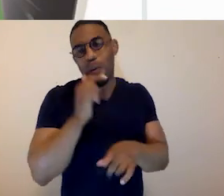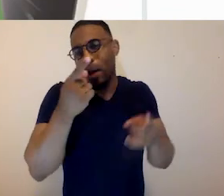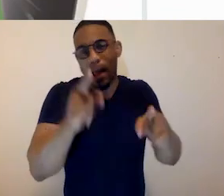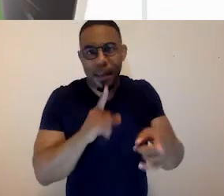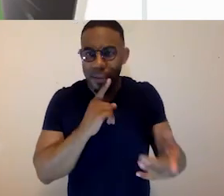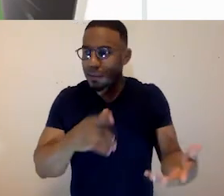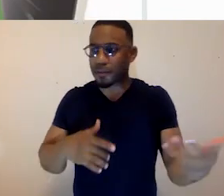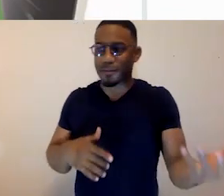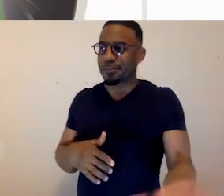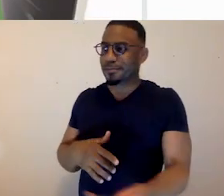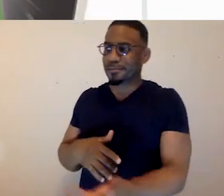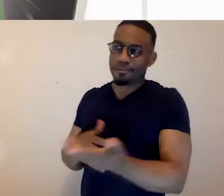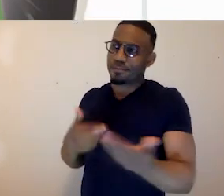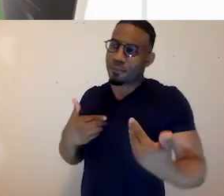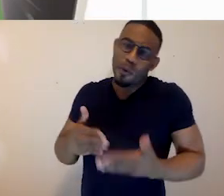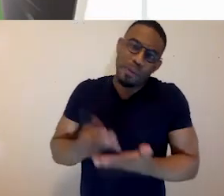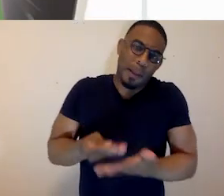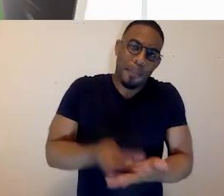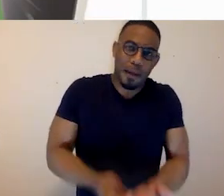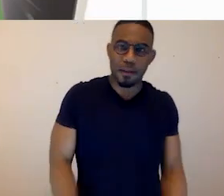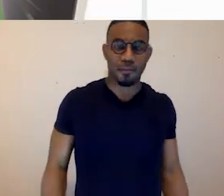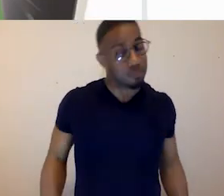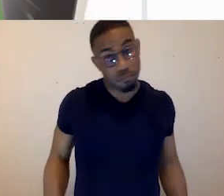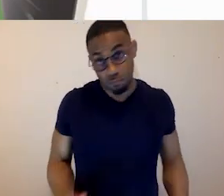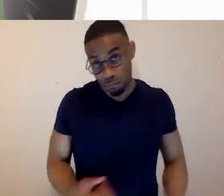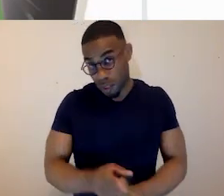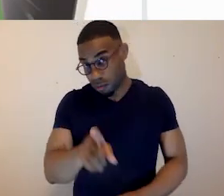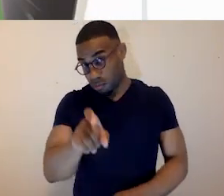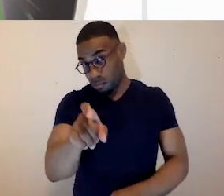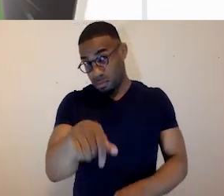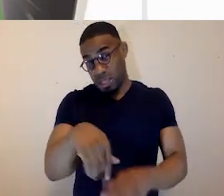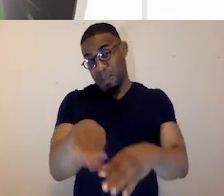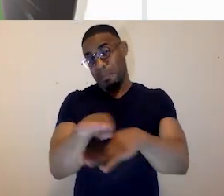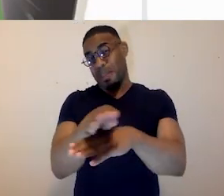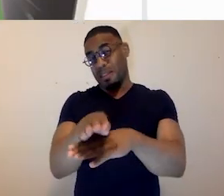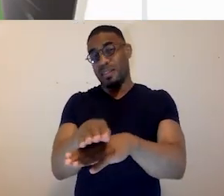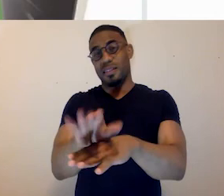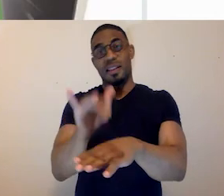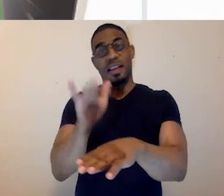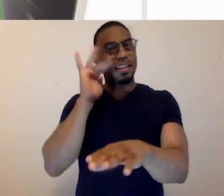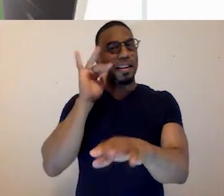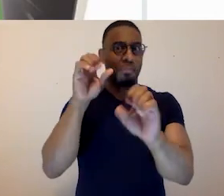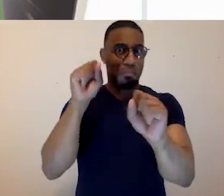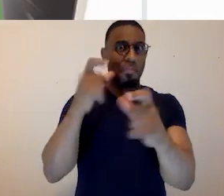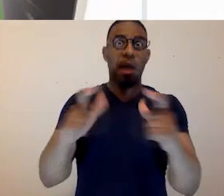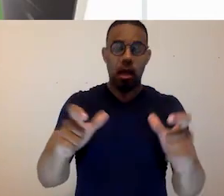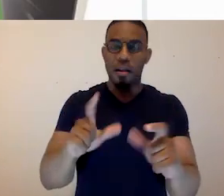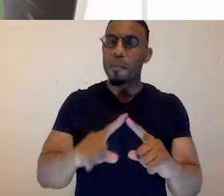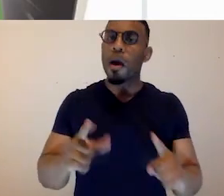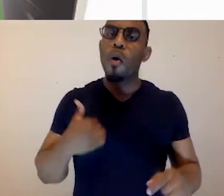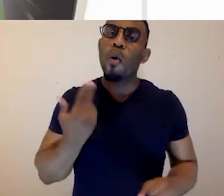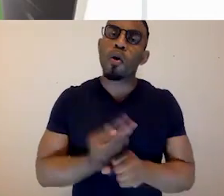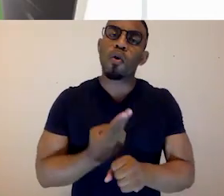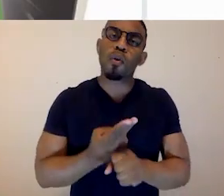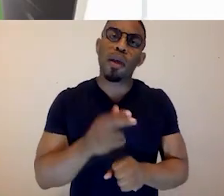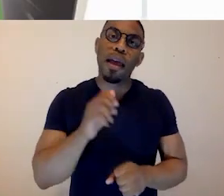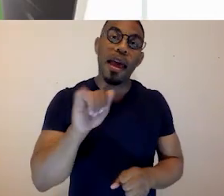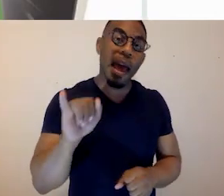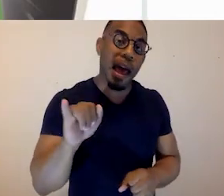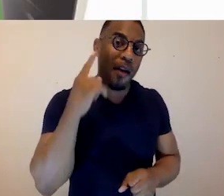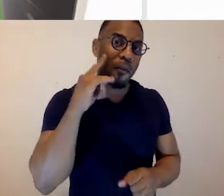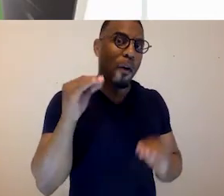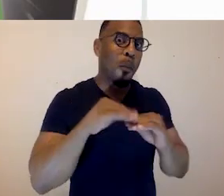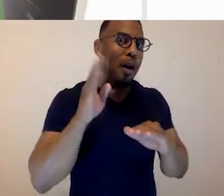happen is we lose some money, right? In business, that sounds major, but we're using AI for